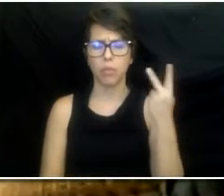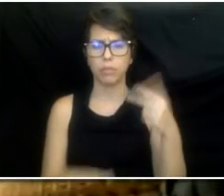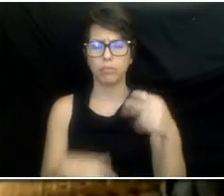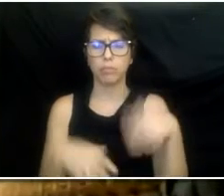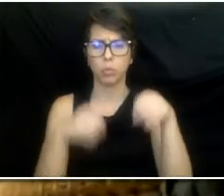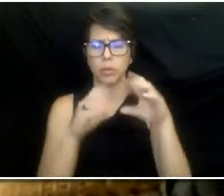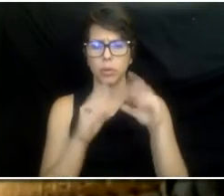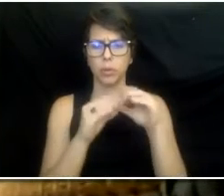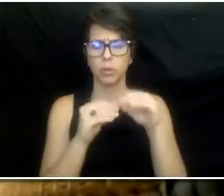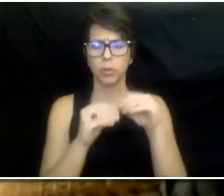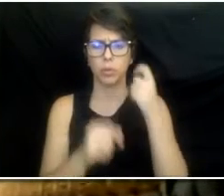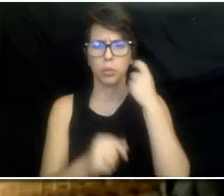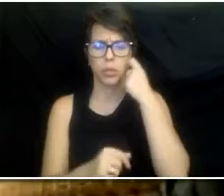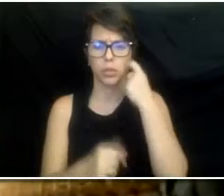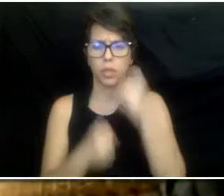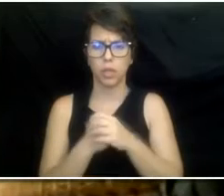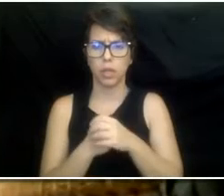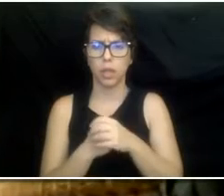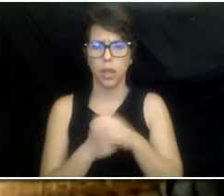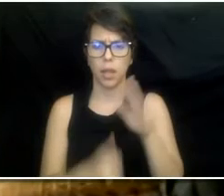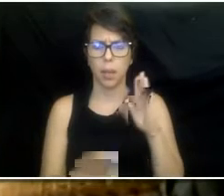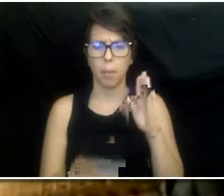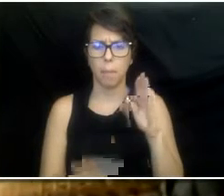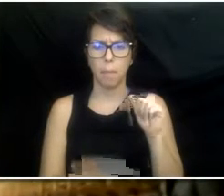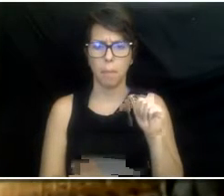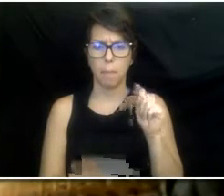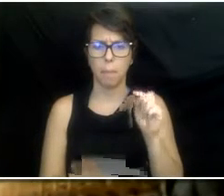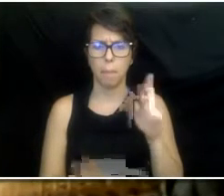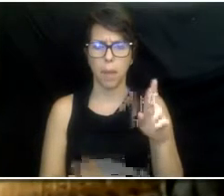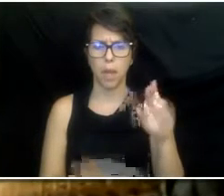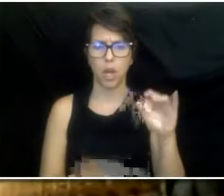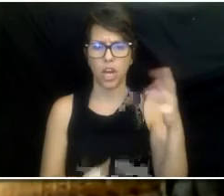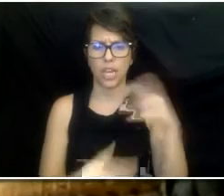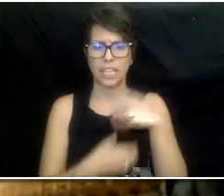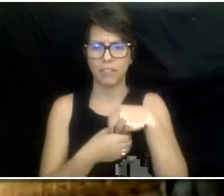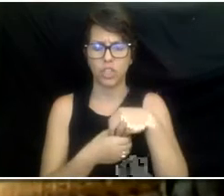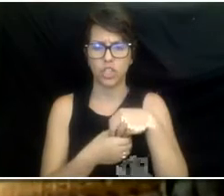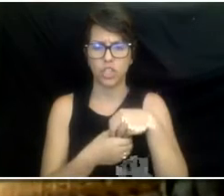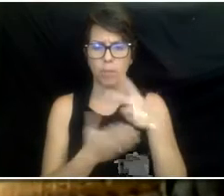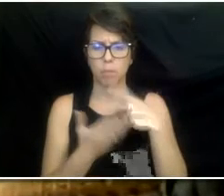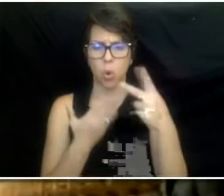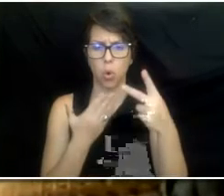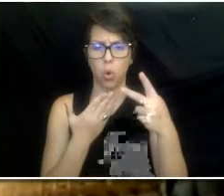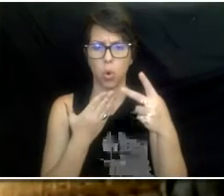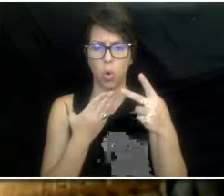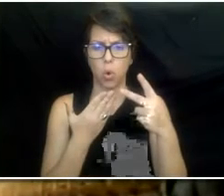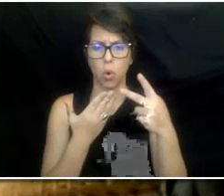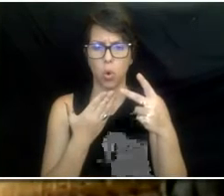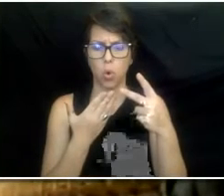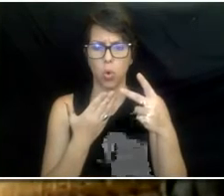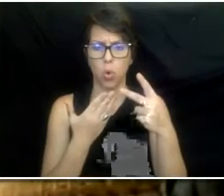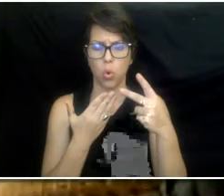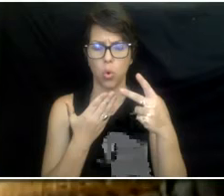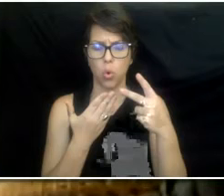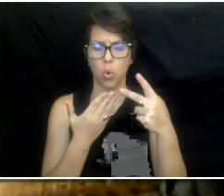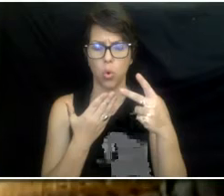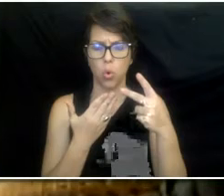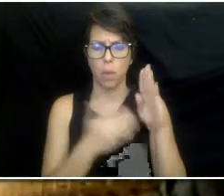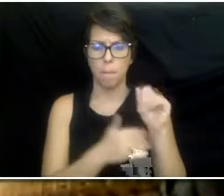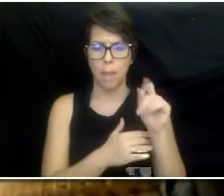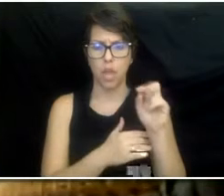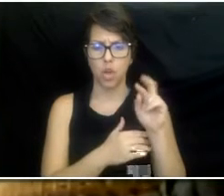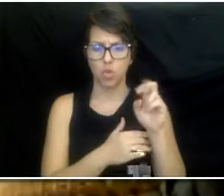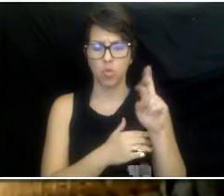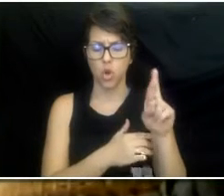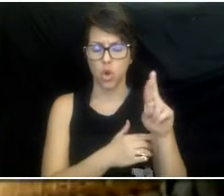they can uh learn better behavior and and and not be an abuser um